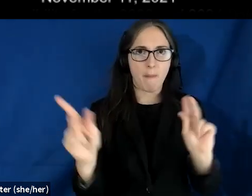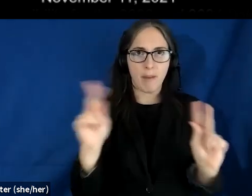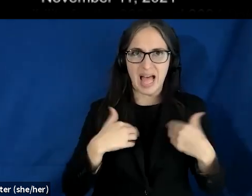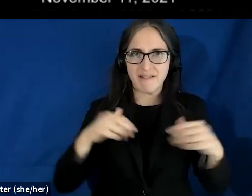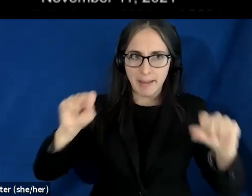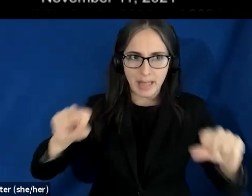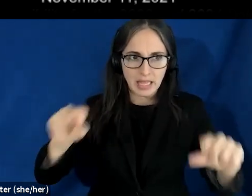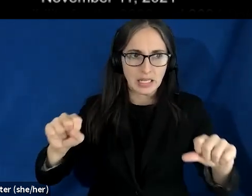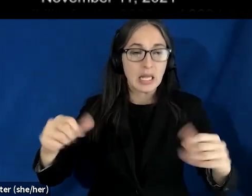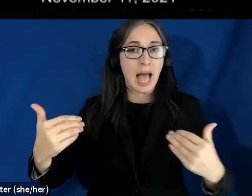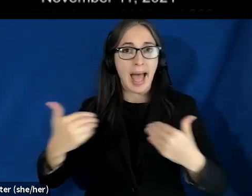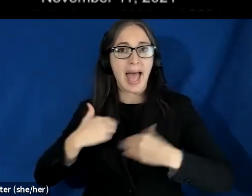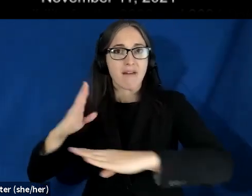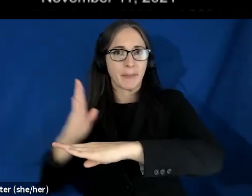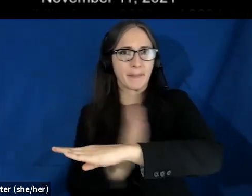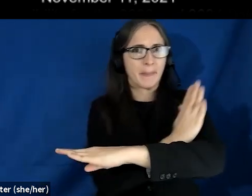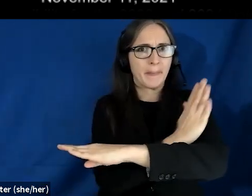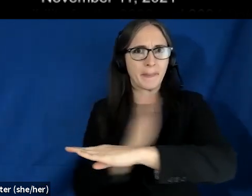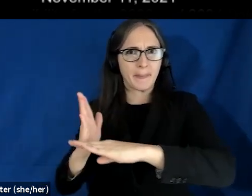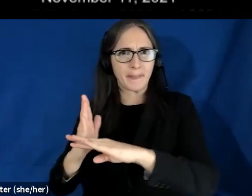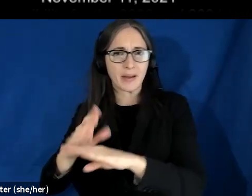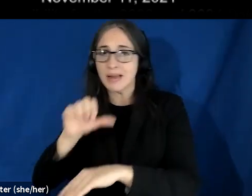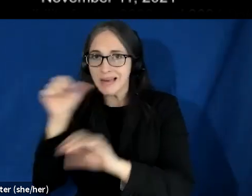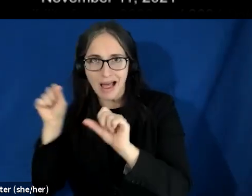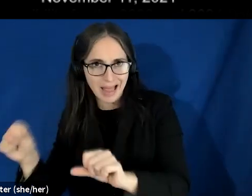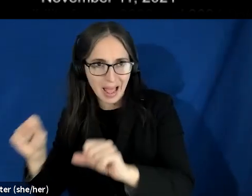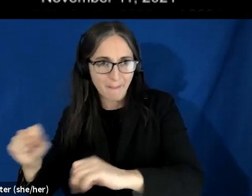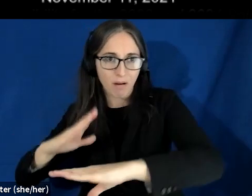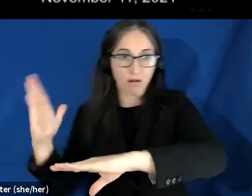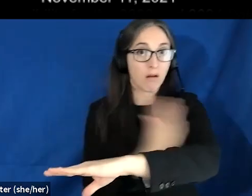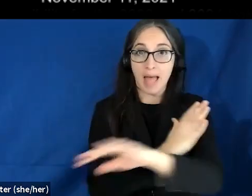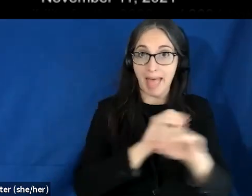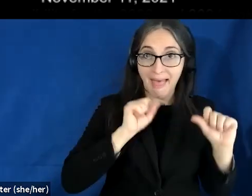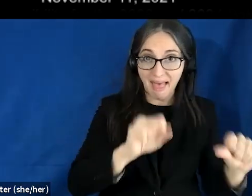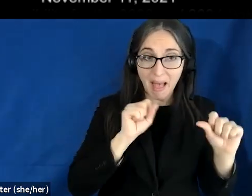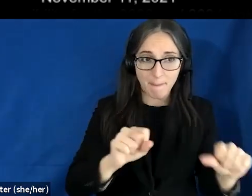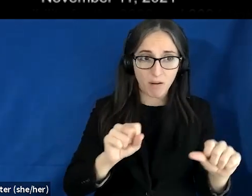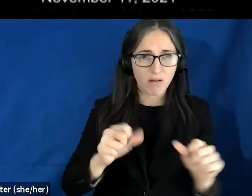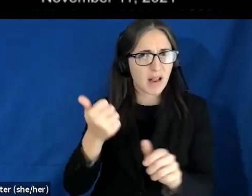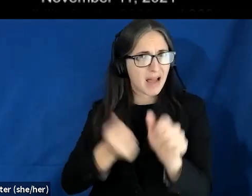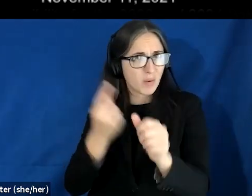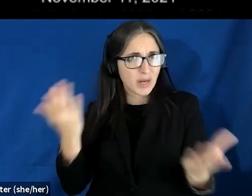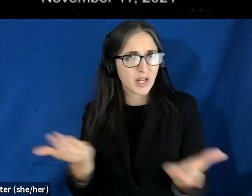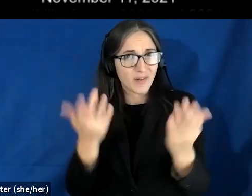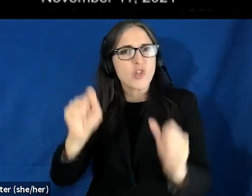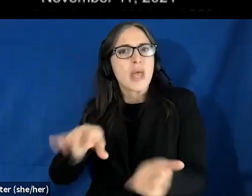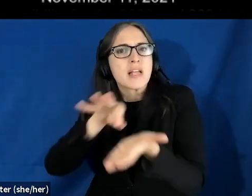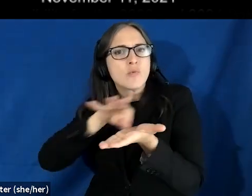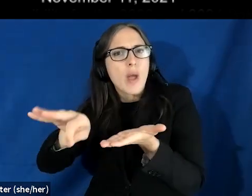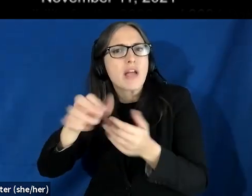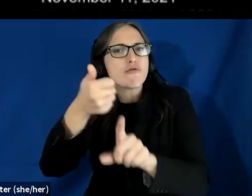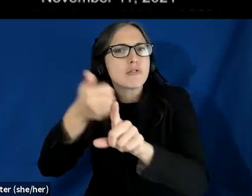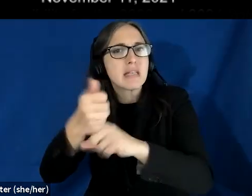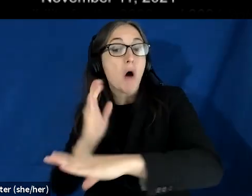way to the right, able. And each person today in this presentation, you can rate yourself on each of these dimensions. For instance, the ability